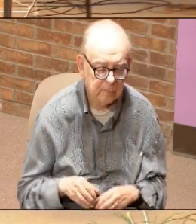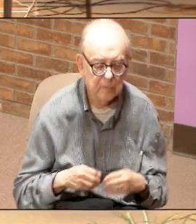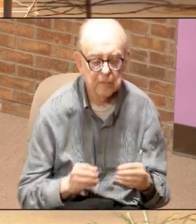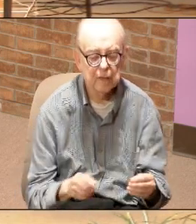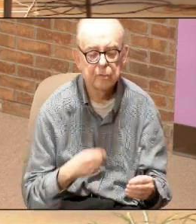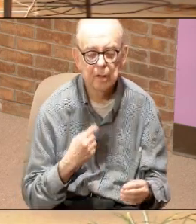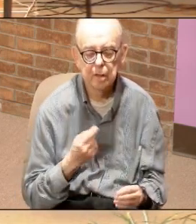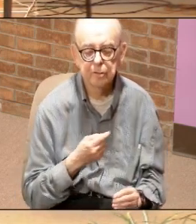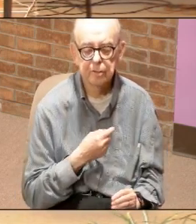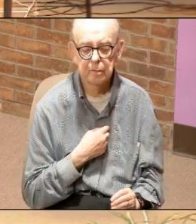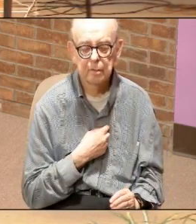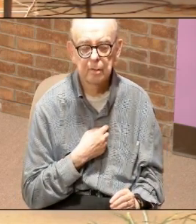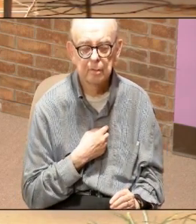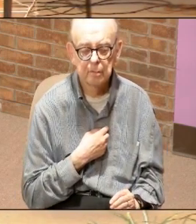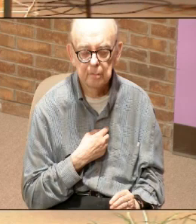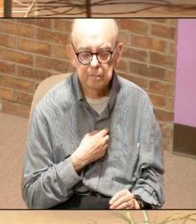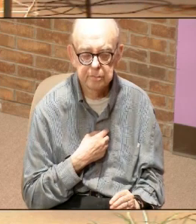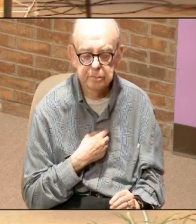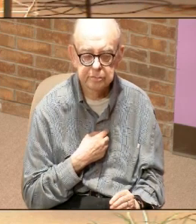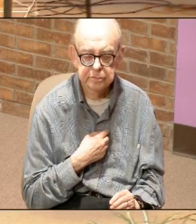gives us